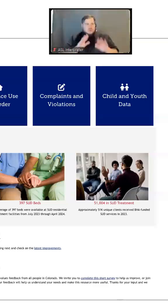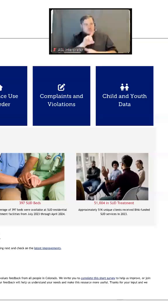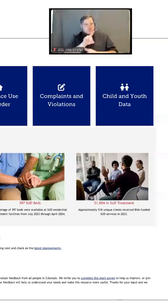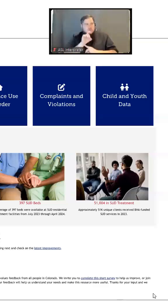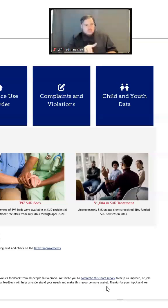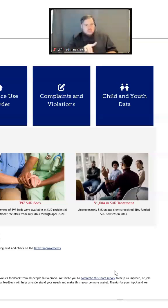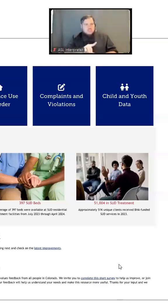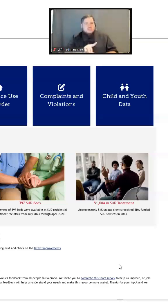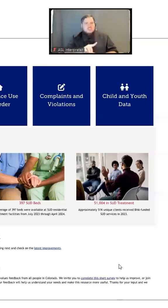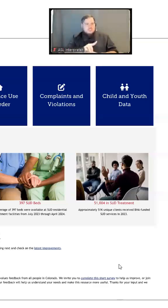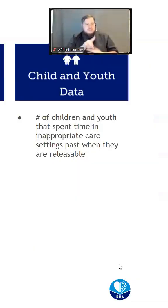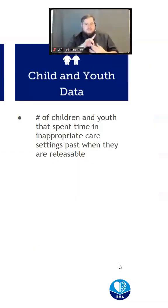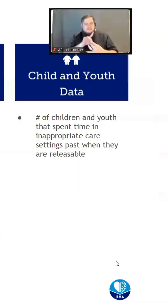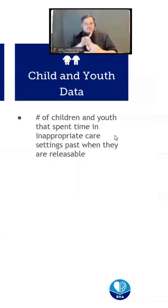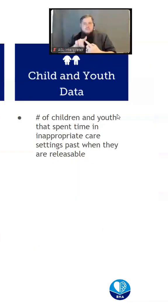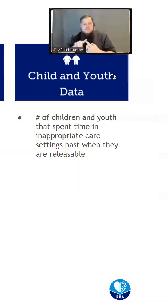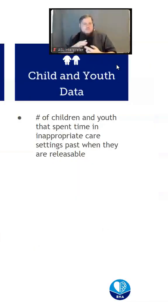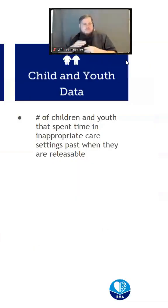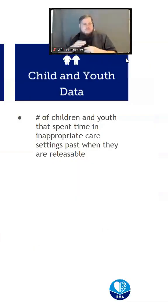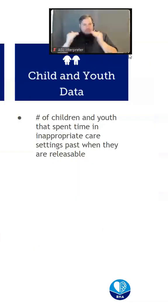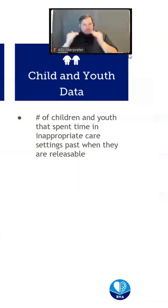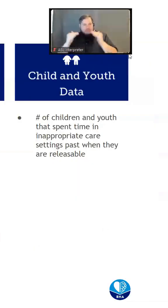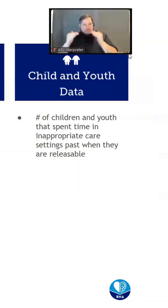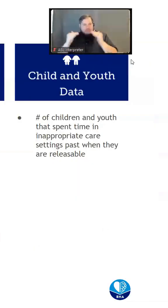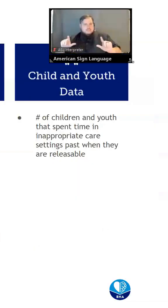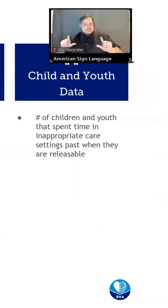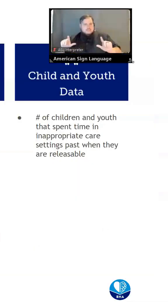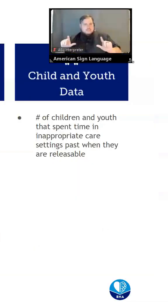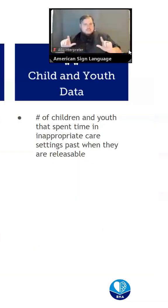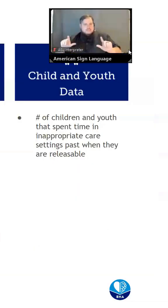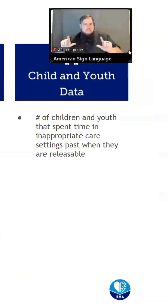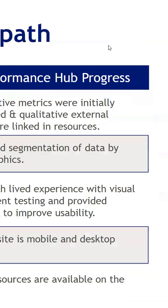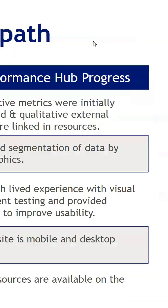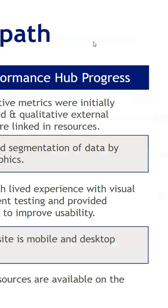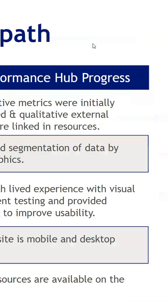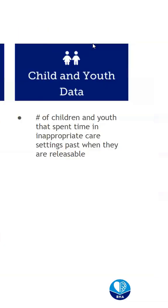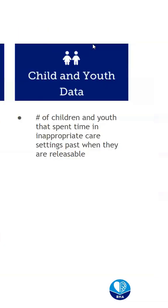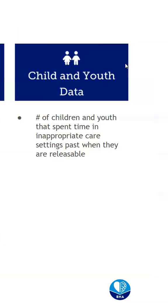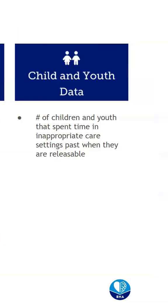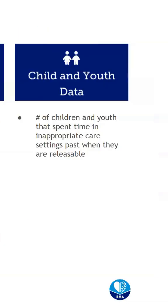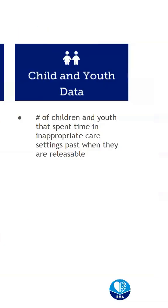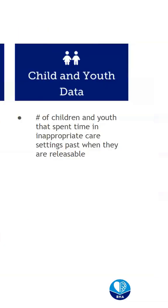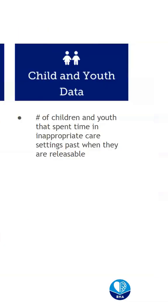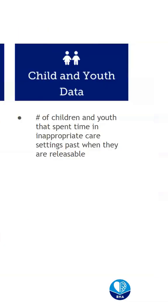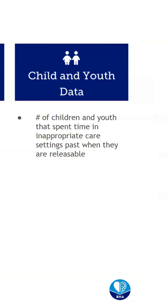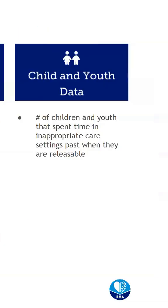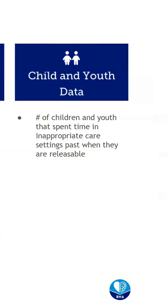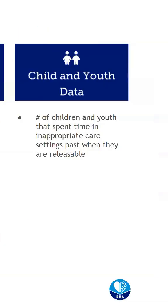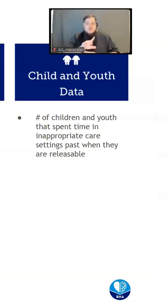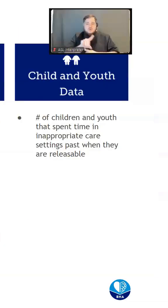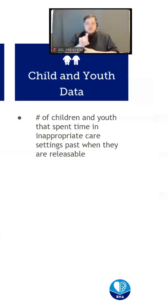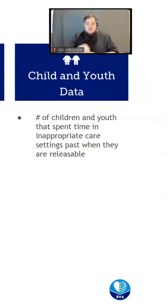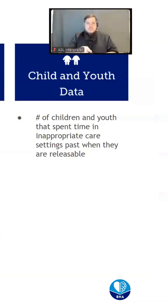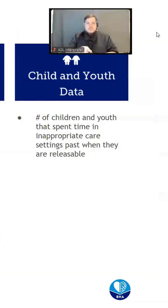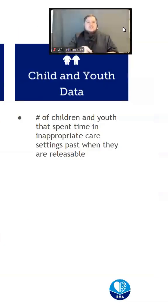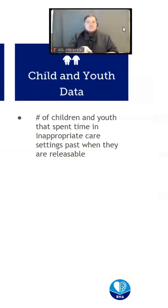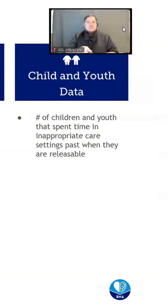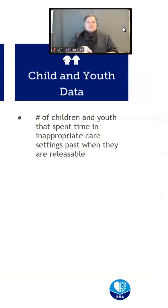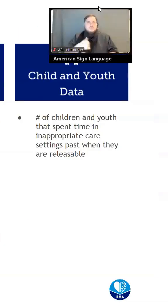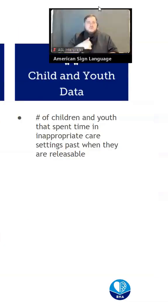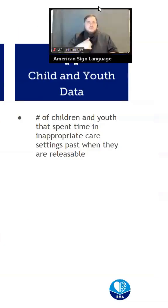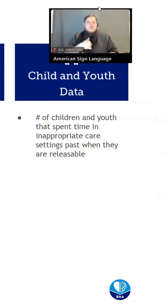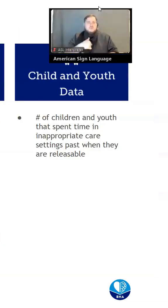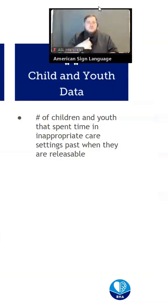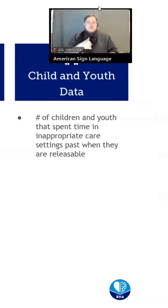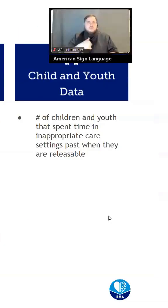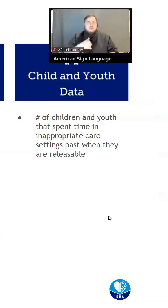my next slide. So why don't we go into the next slide? To answer your question at a high level, we're really looking at data that